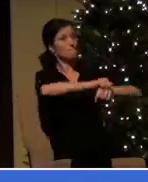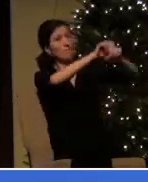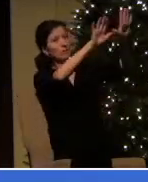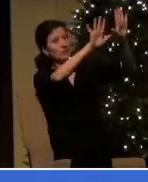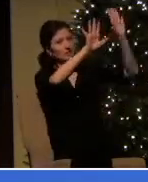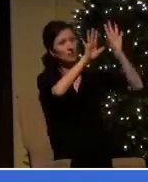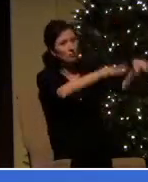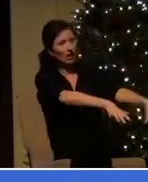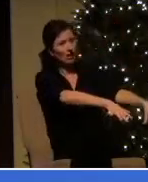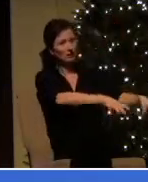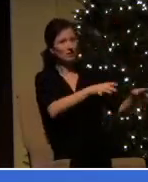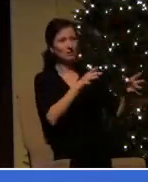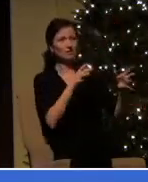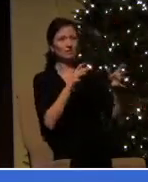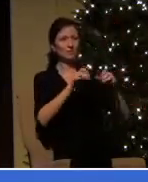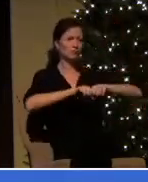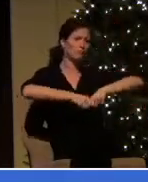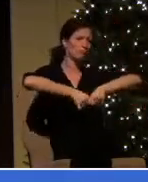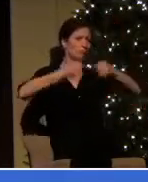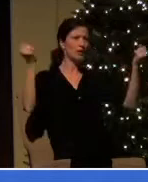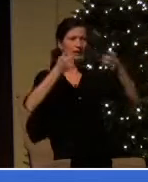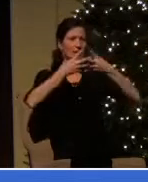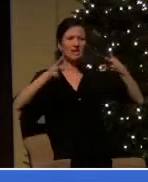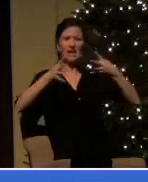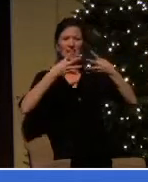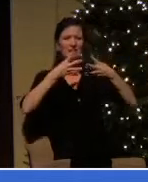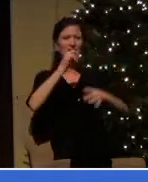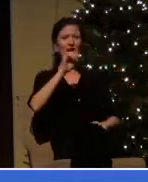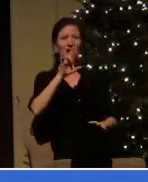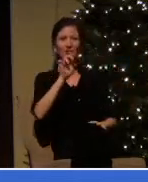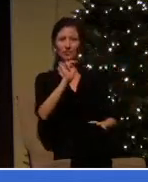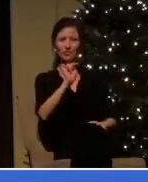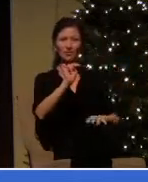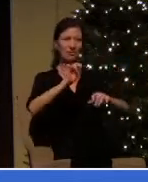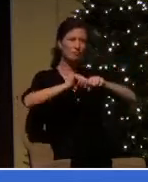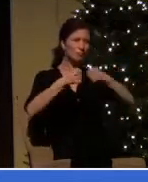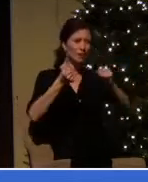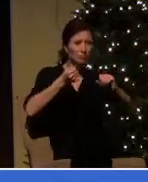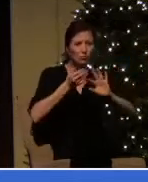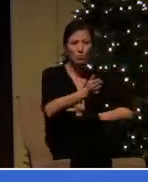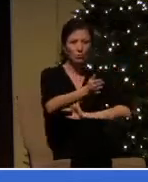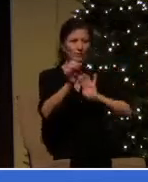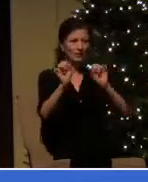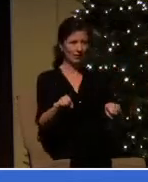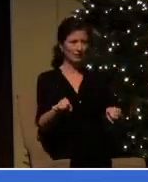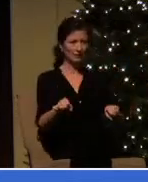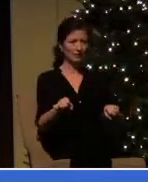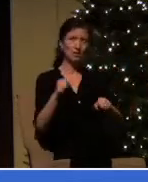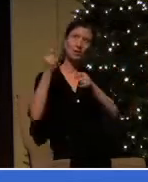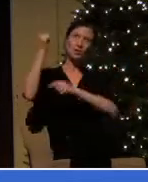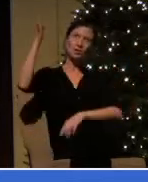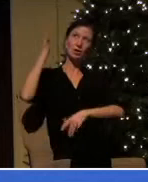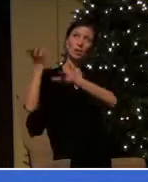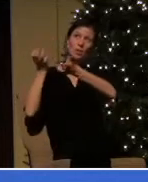wants to use us to break down the gates of bronze, cut through the bars of iron, and he wants us